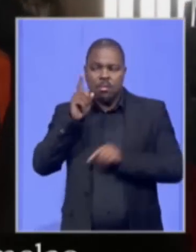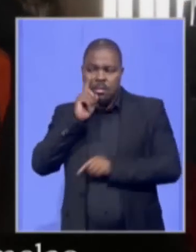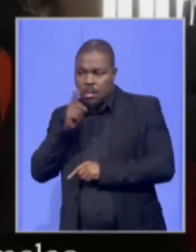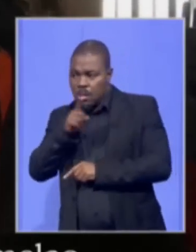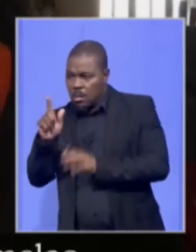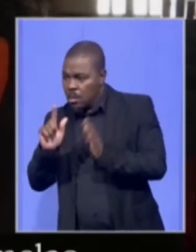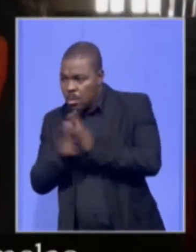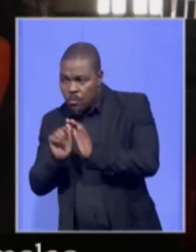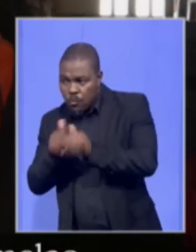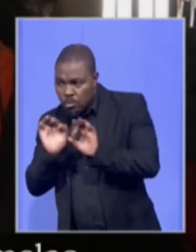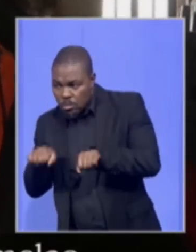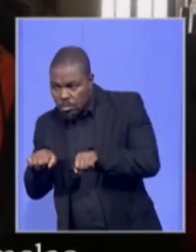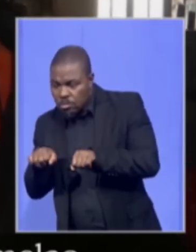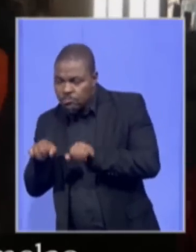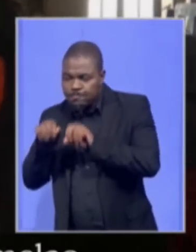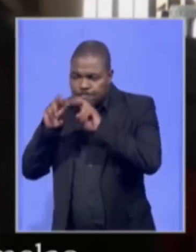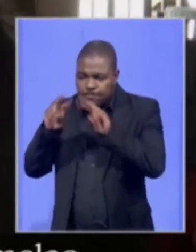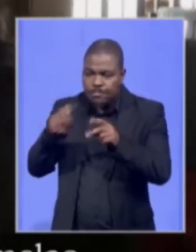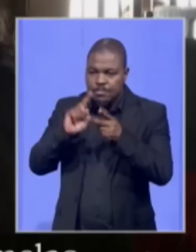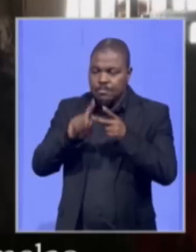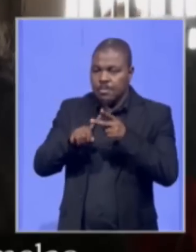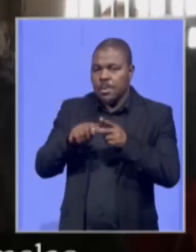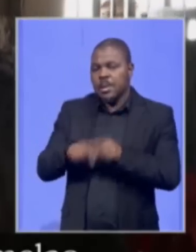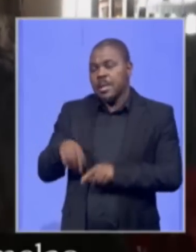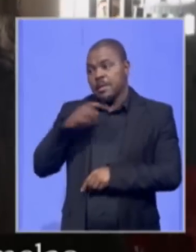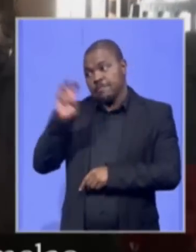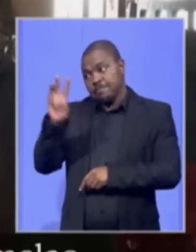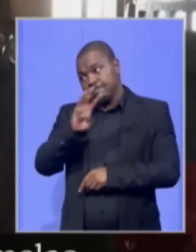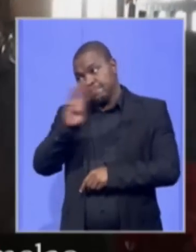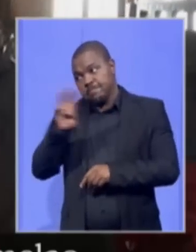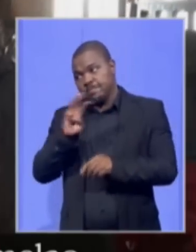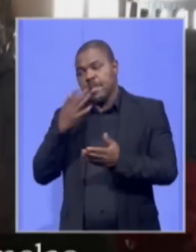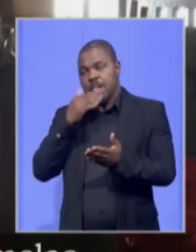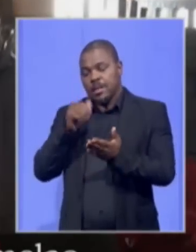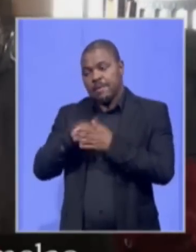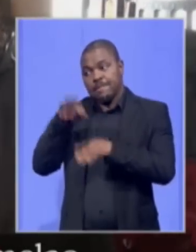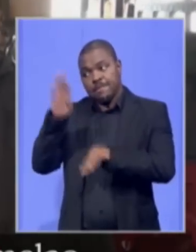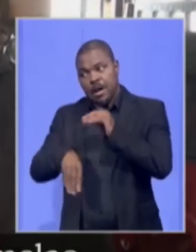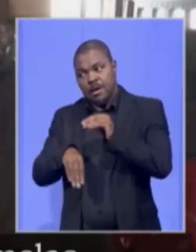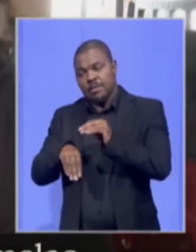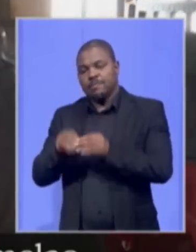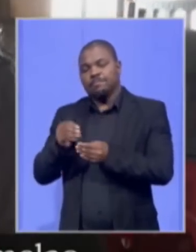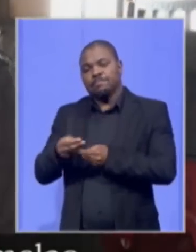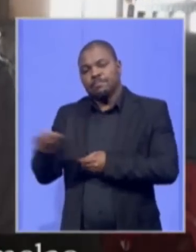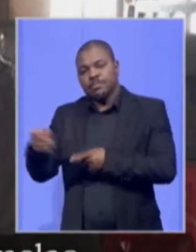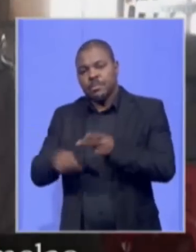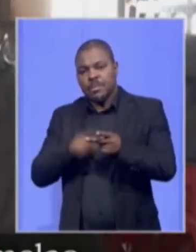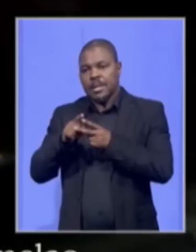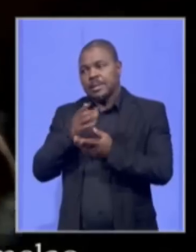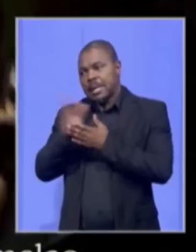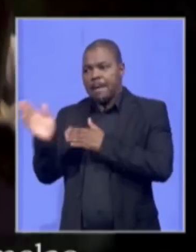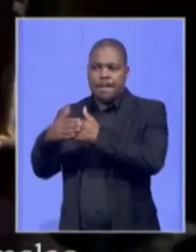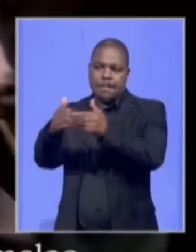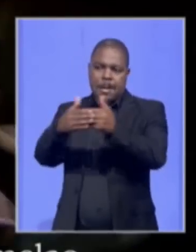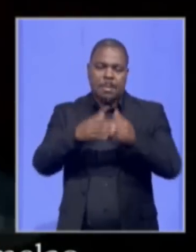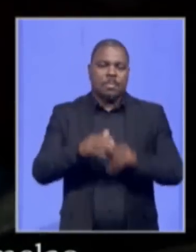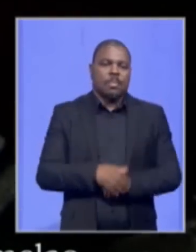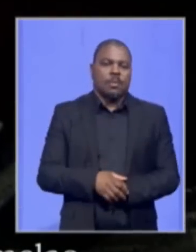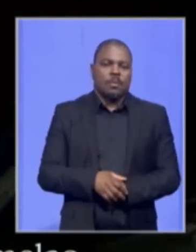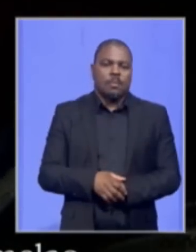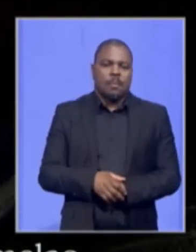non-compliance issues. They are issuing compliance notices. They are issuing fines. They are closing down. Nakong